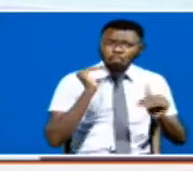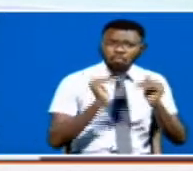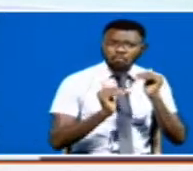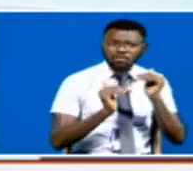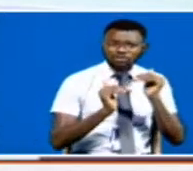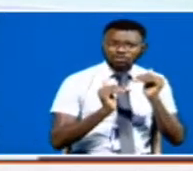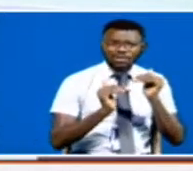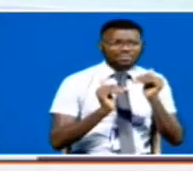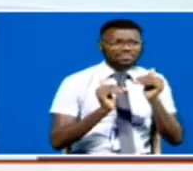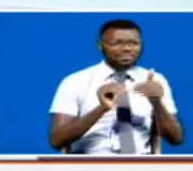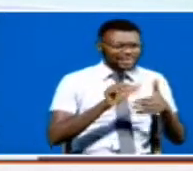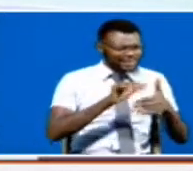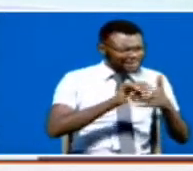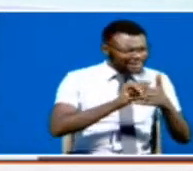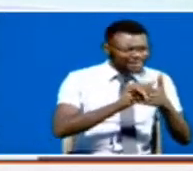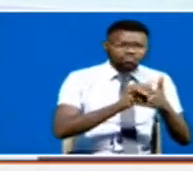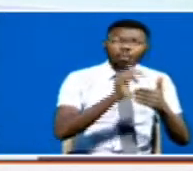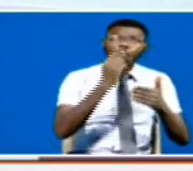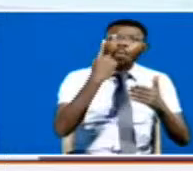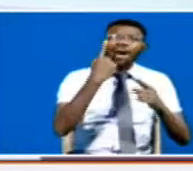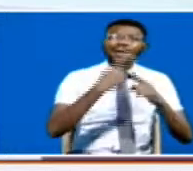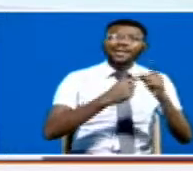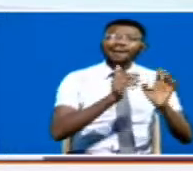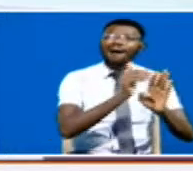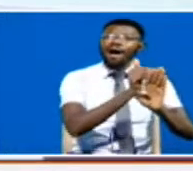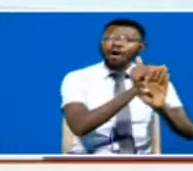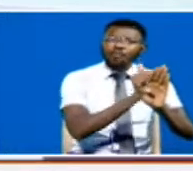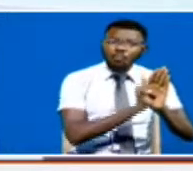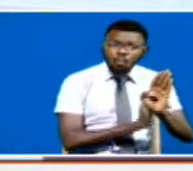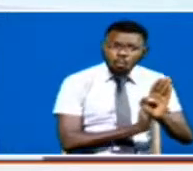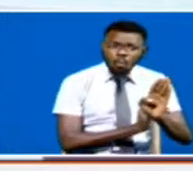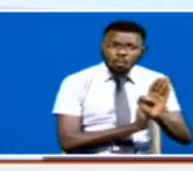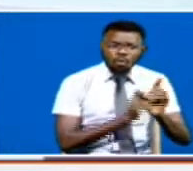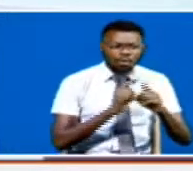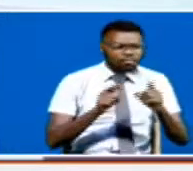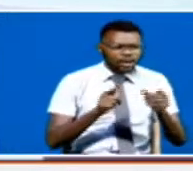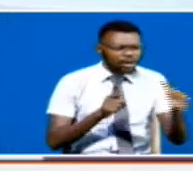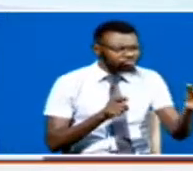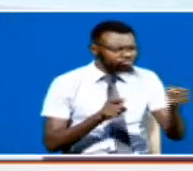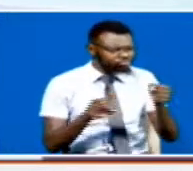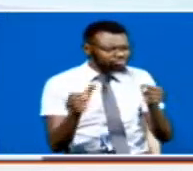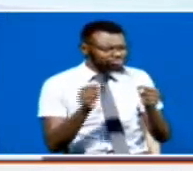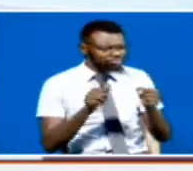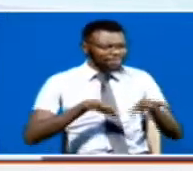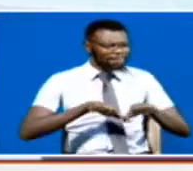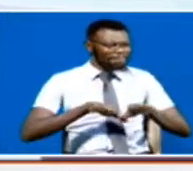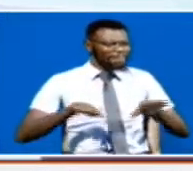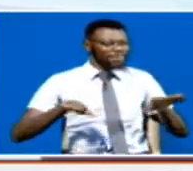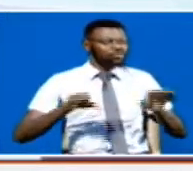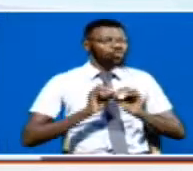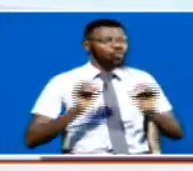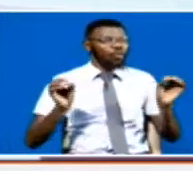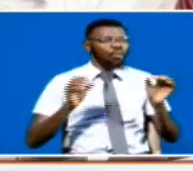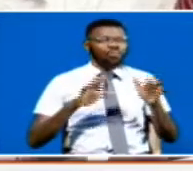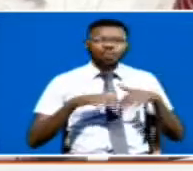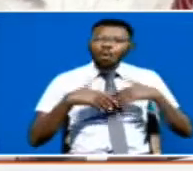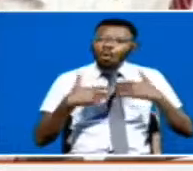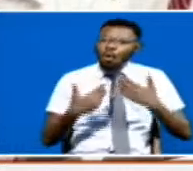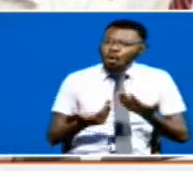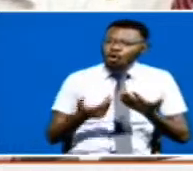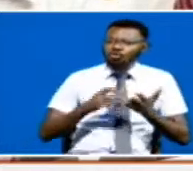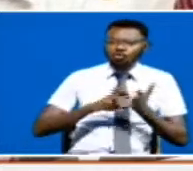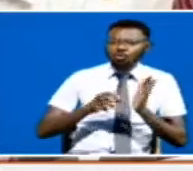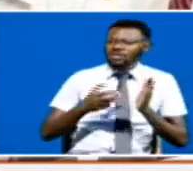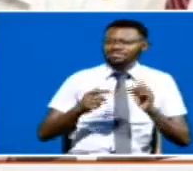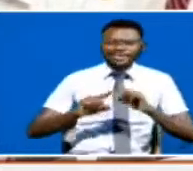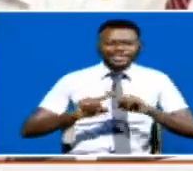internship for a whole year without confirming them as permanent and pensionable or on giving them a definite contract. The